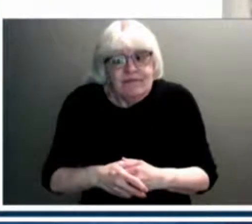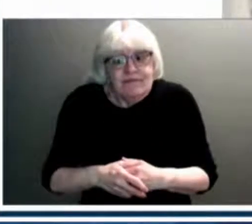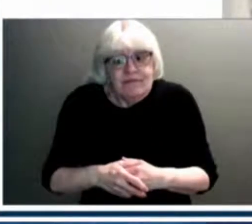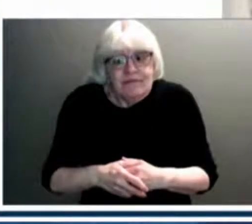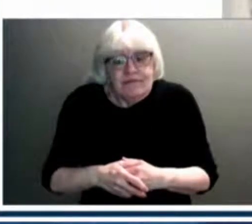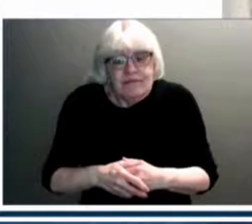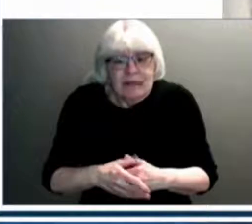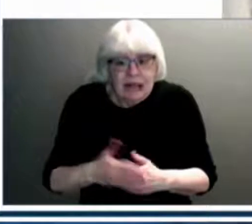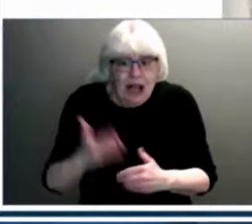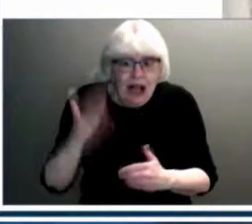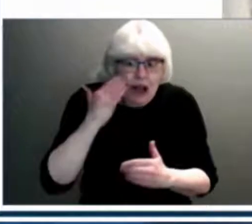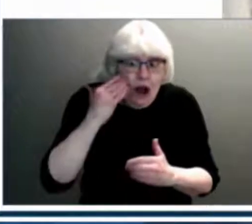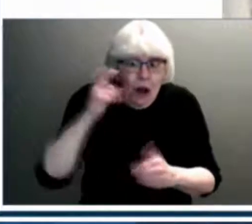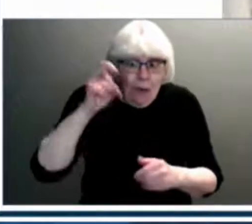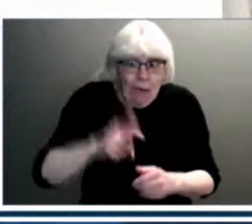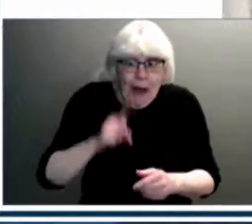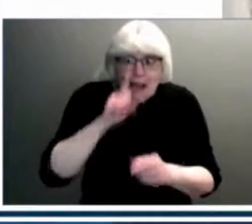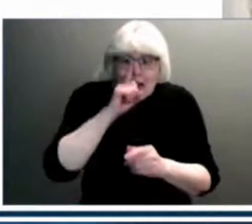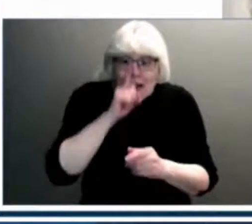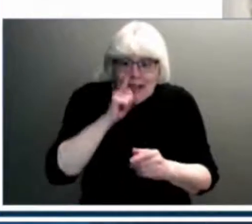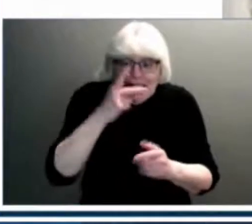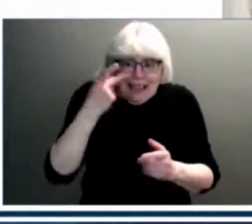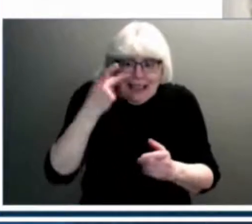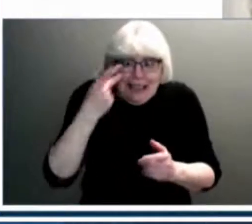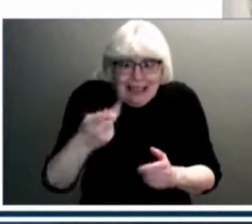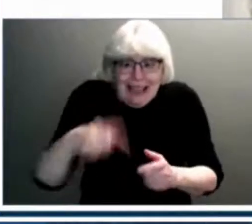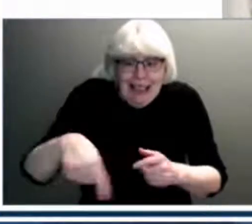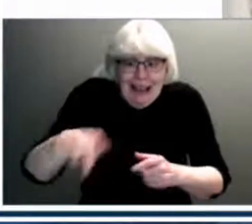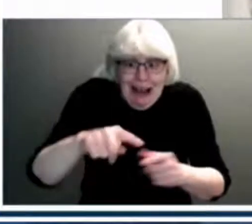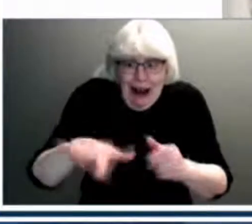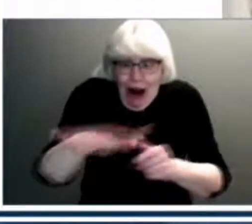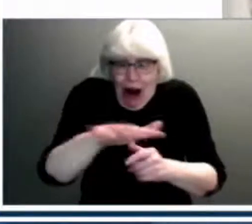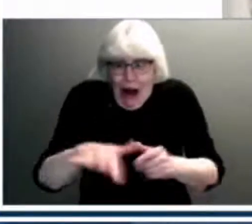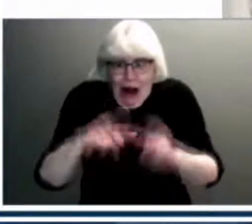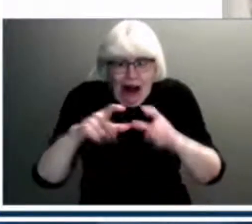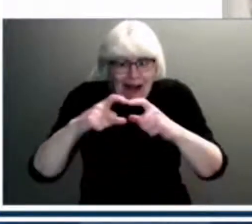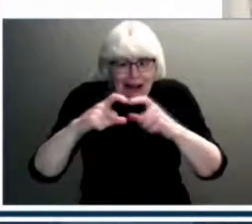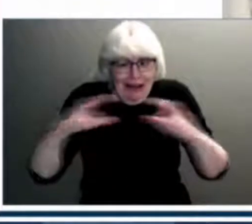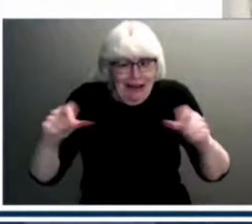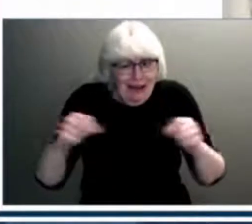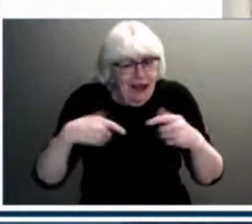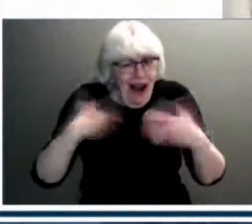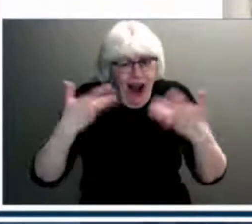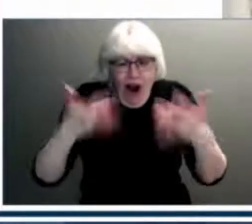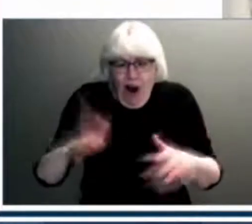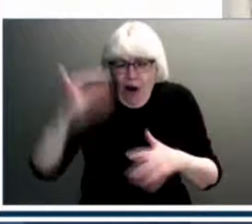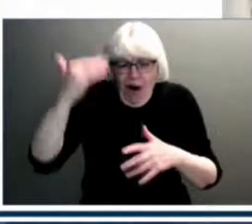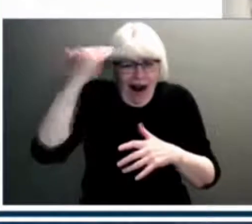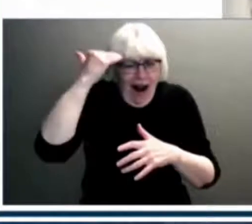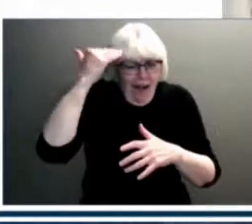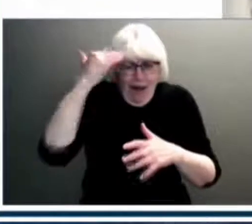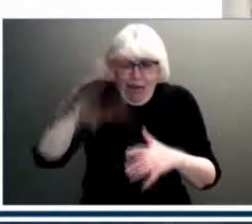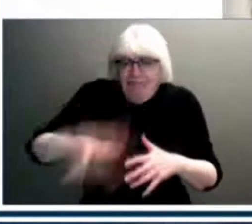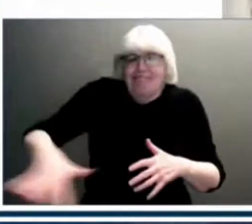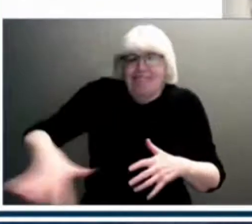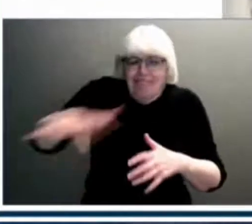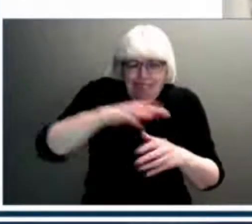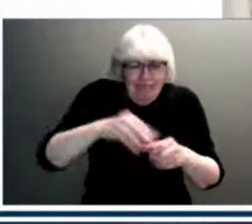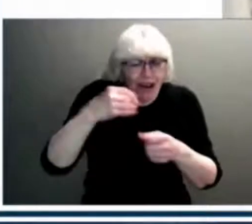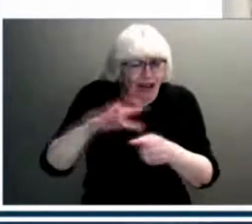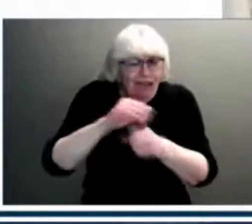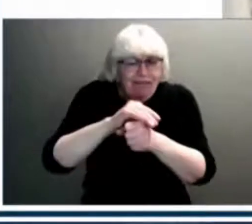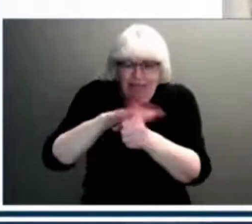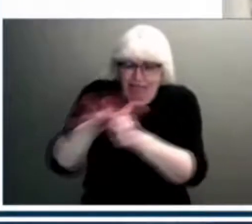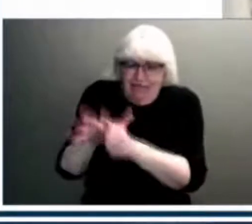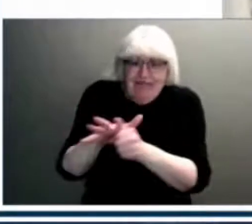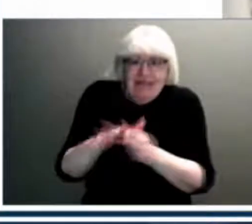communities. We know it's here. So right now, the best thing we can do is if you're sick, stay home. But even